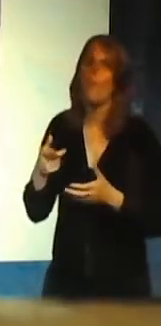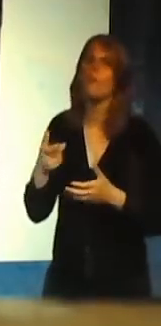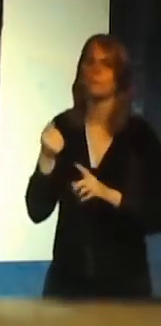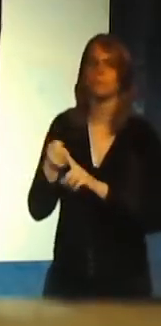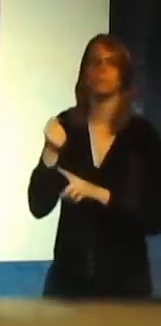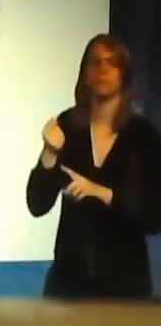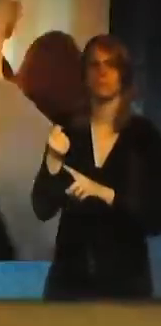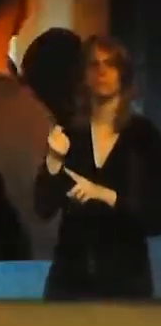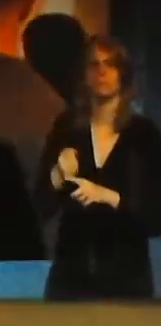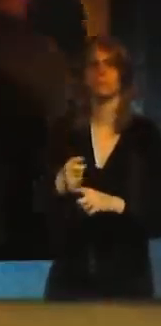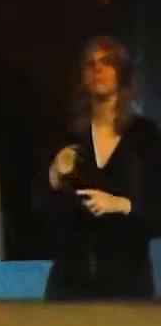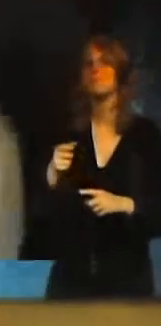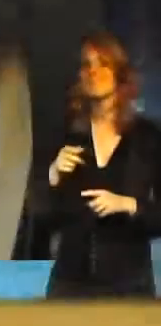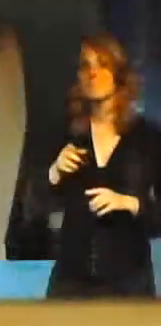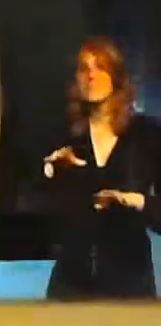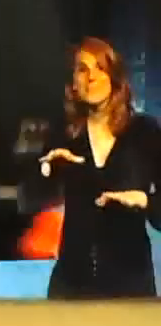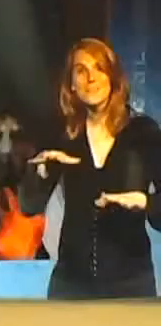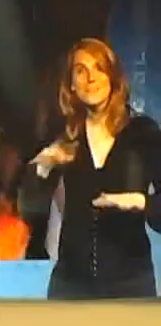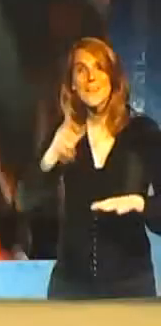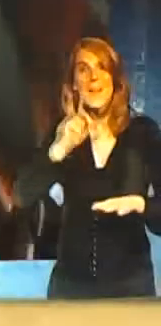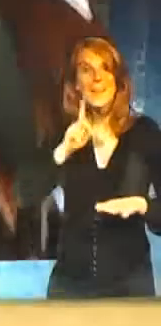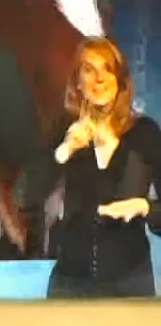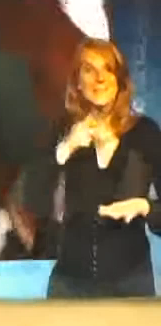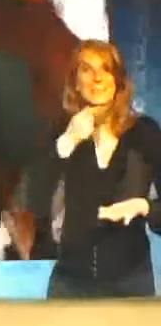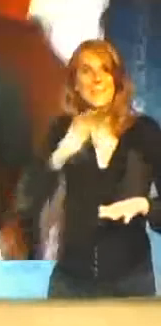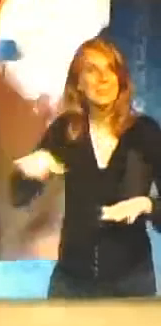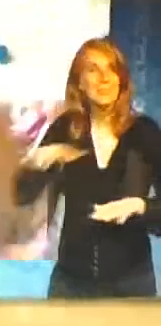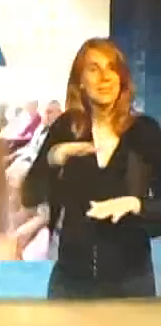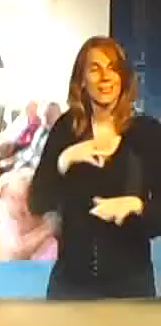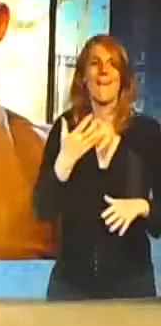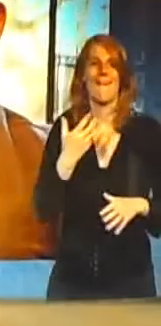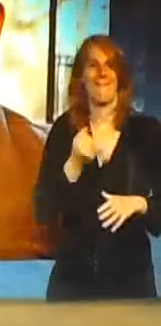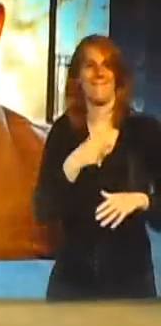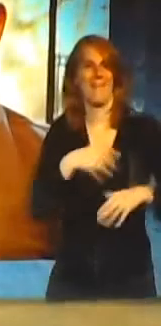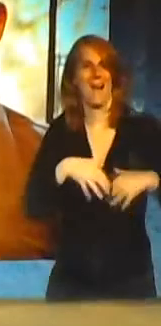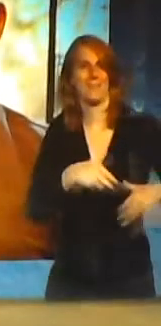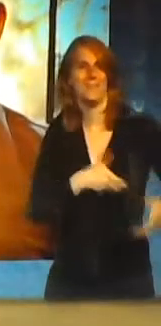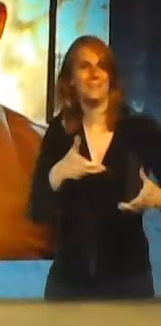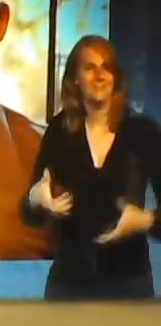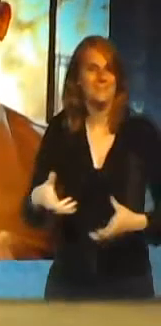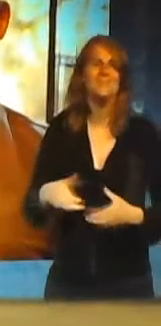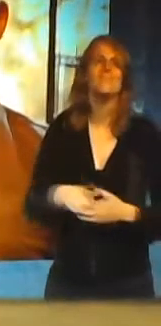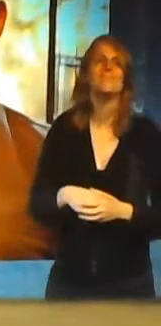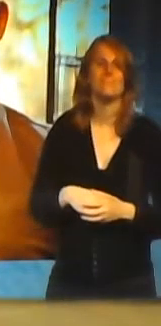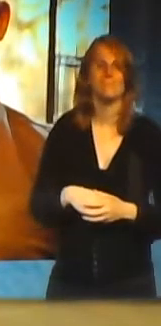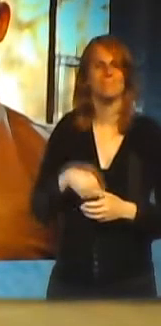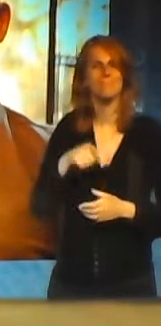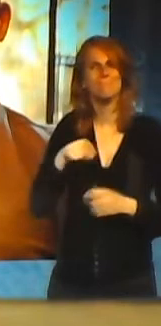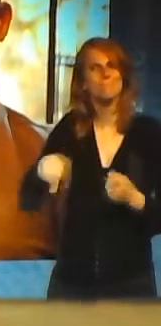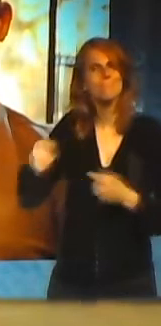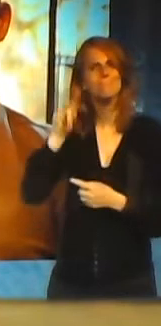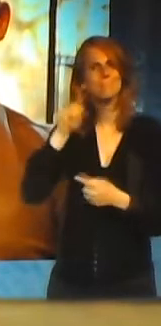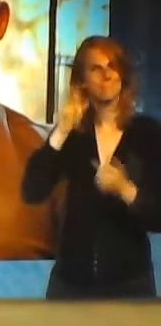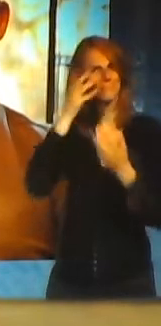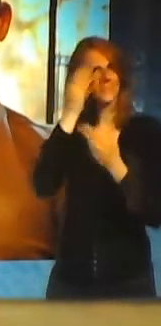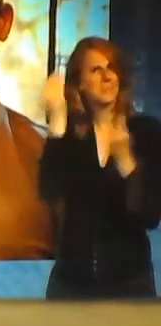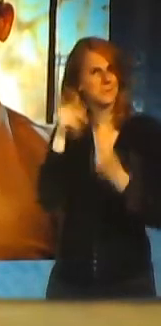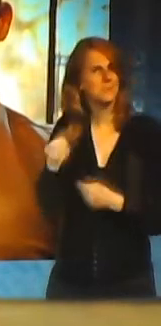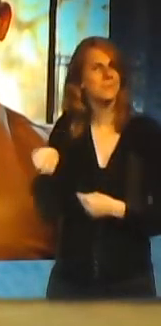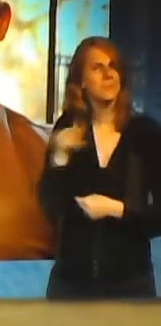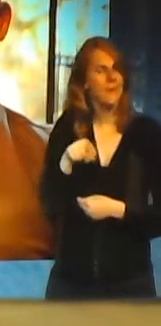We've got some animals, ladies and gents. within dementia, the crux of it is that you're